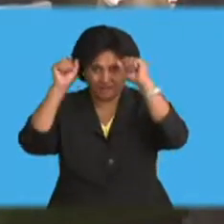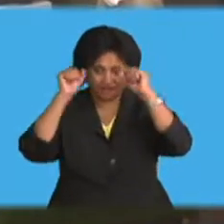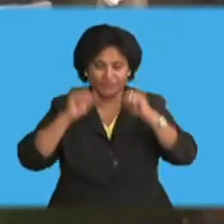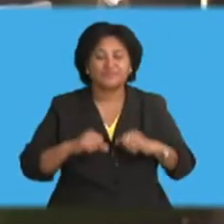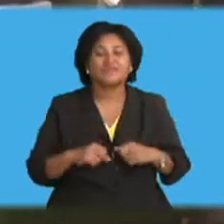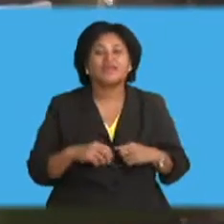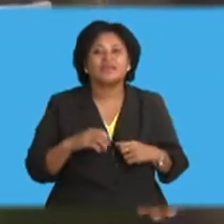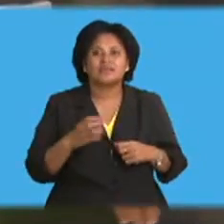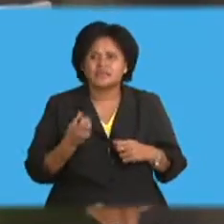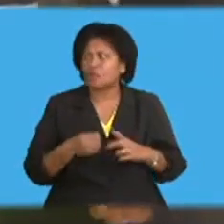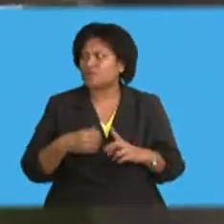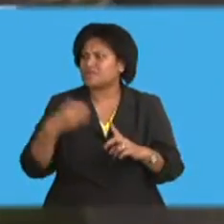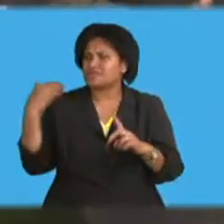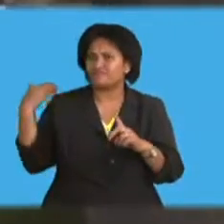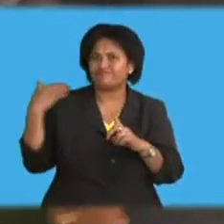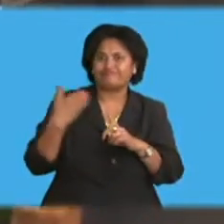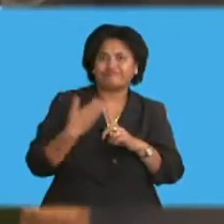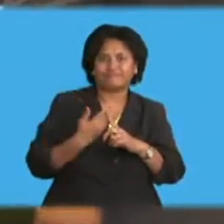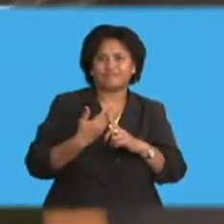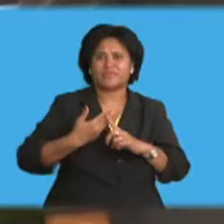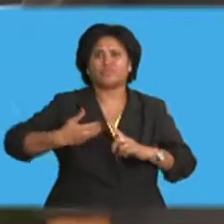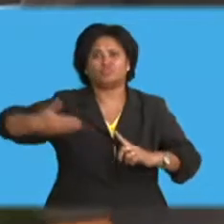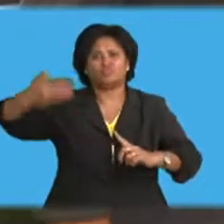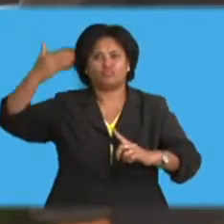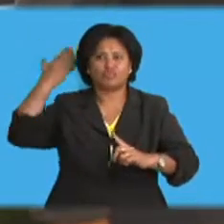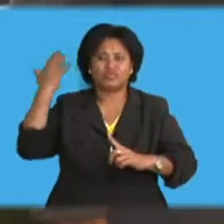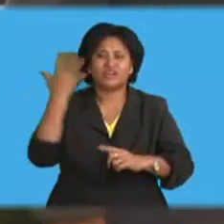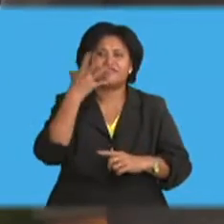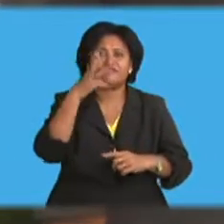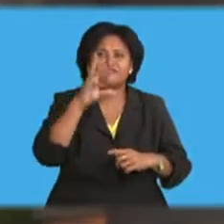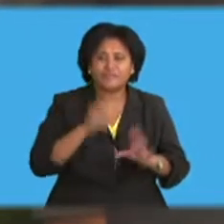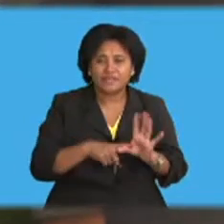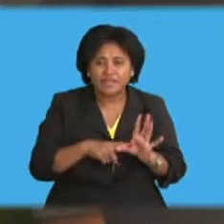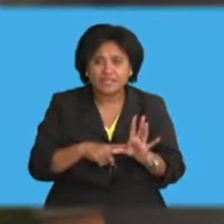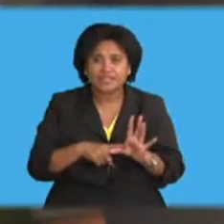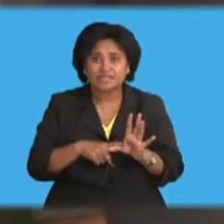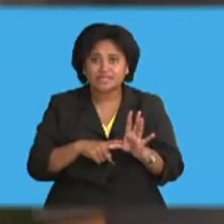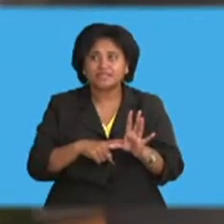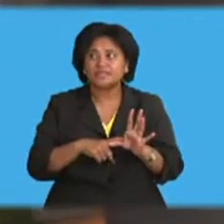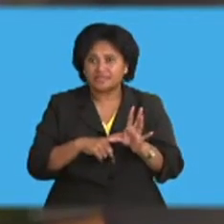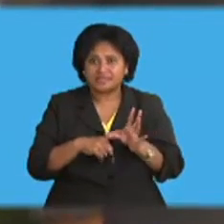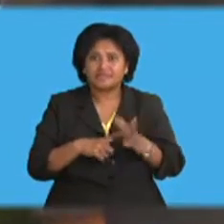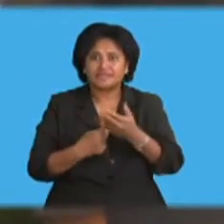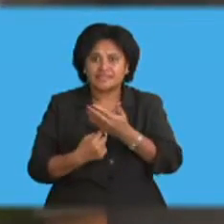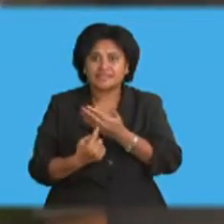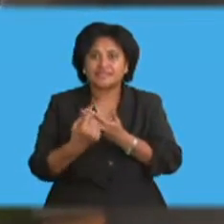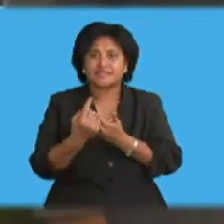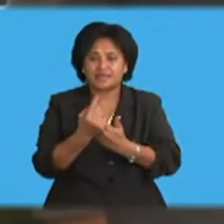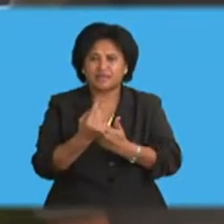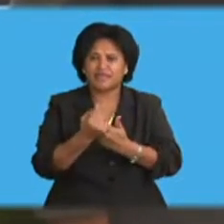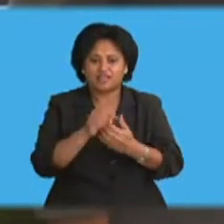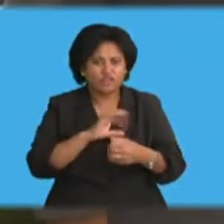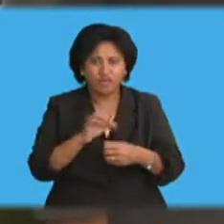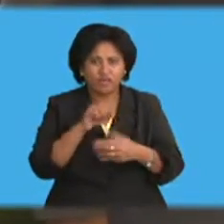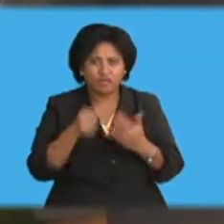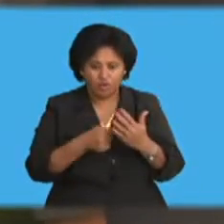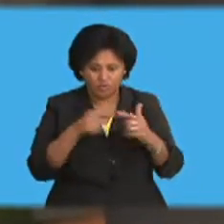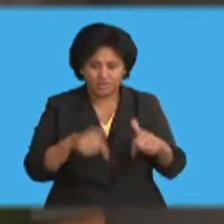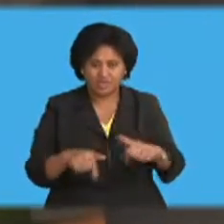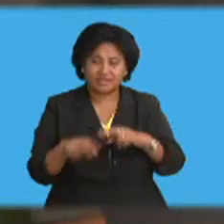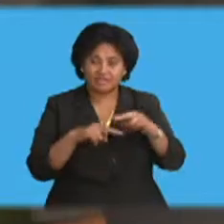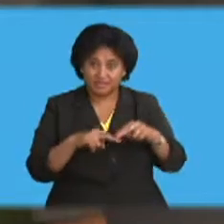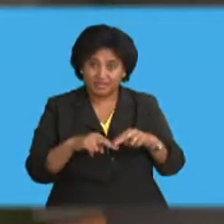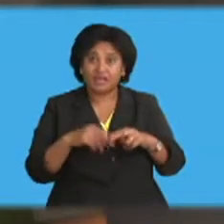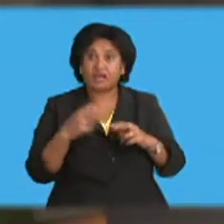time. We can go back to the last 50 years. And not only Fiji, Madam Speaker, there are